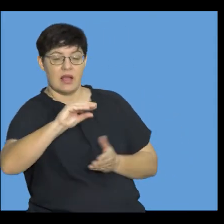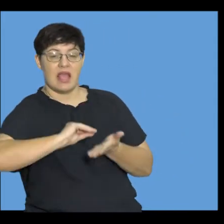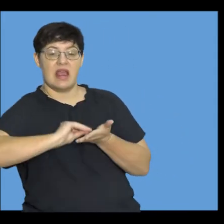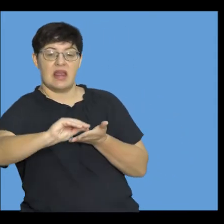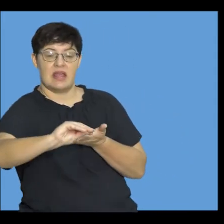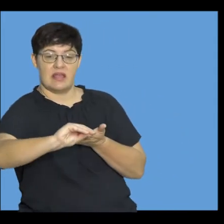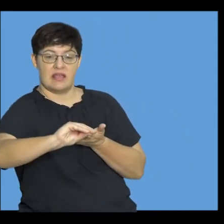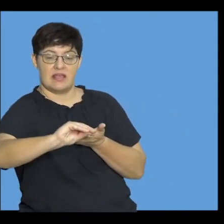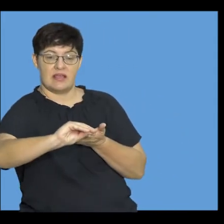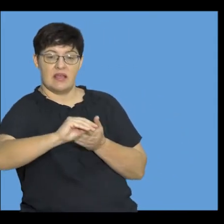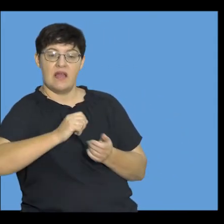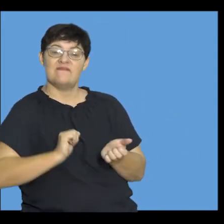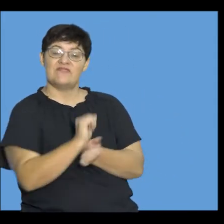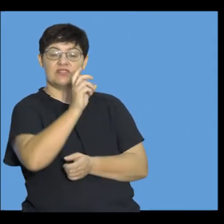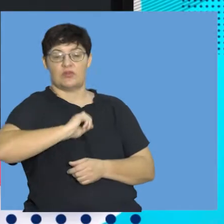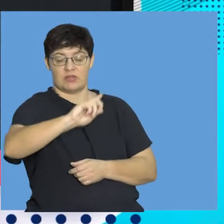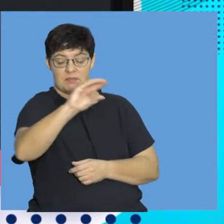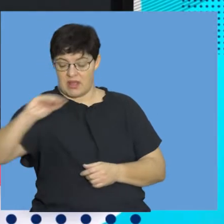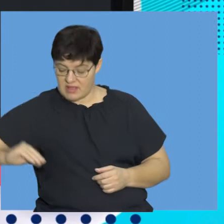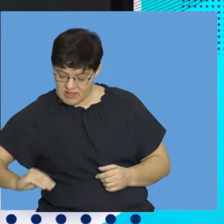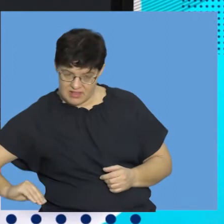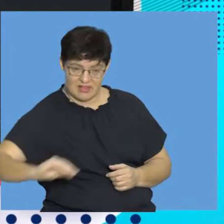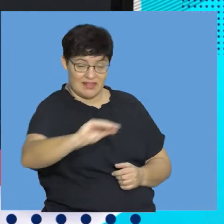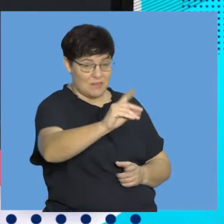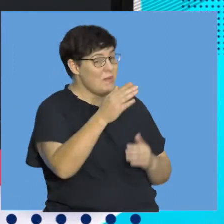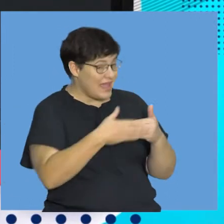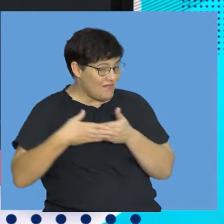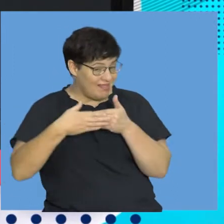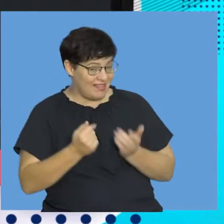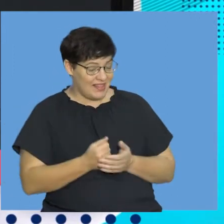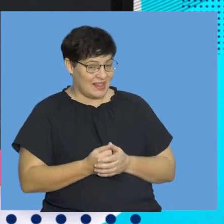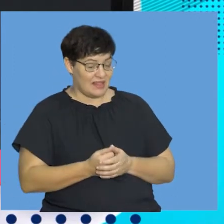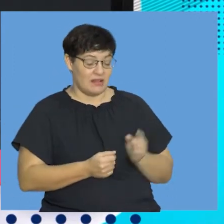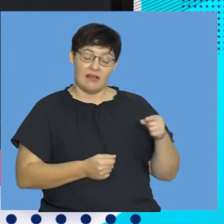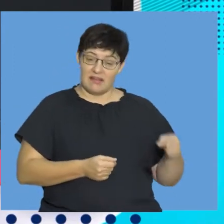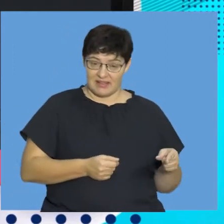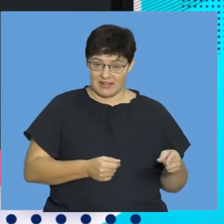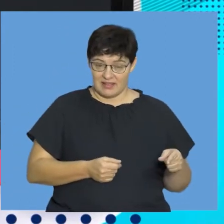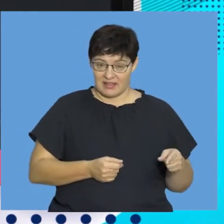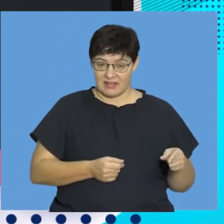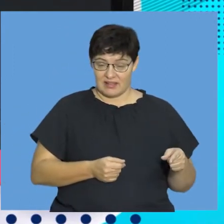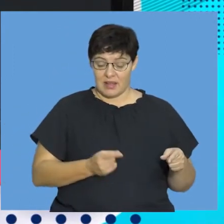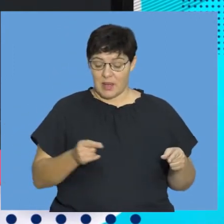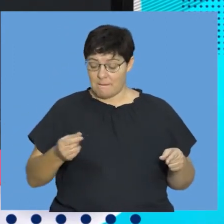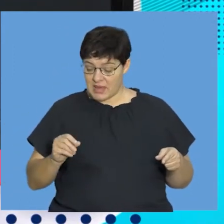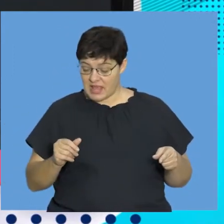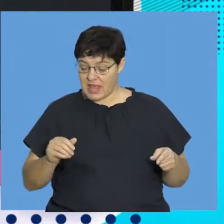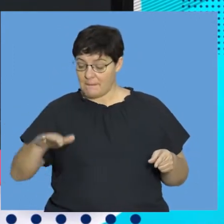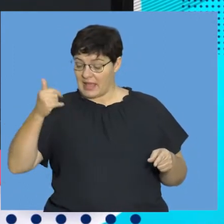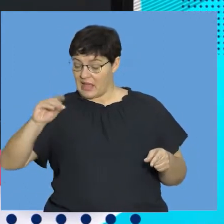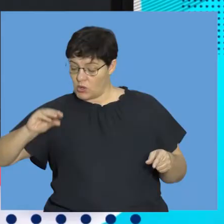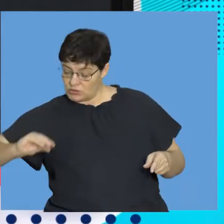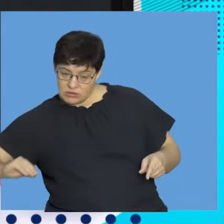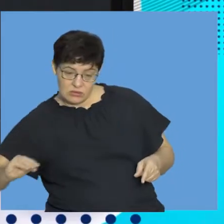to put into a fixed deposit. Be very careful on this one here. One is money taken out of your bank